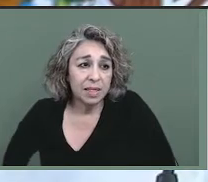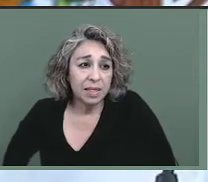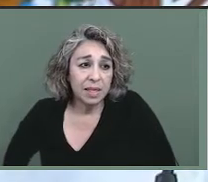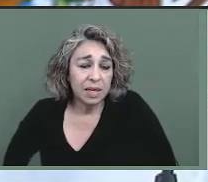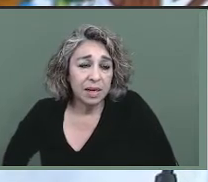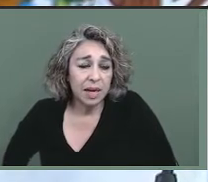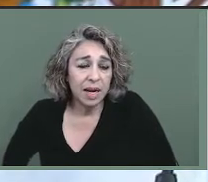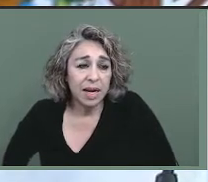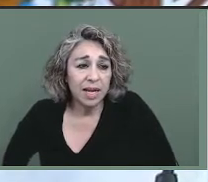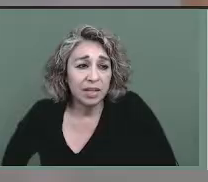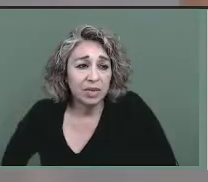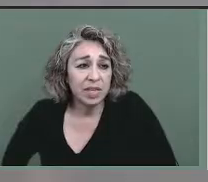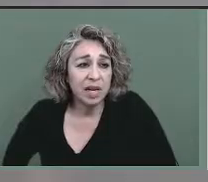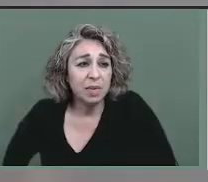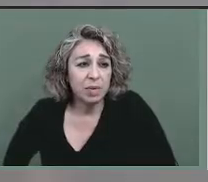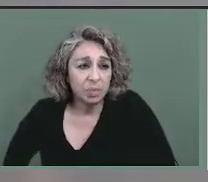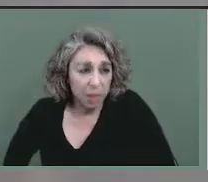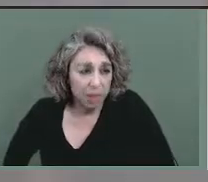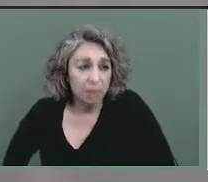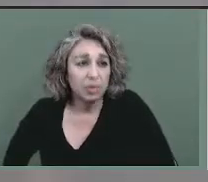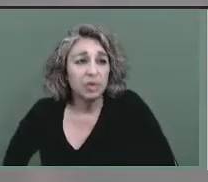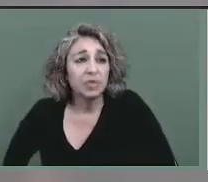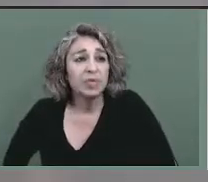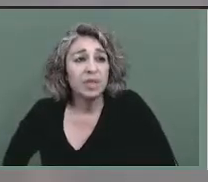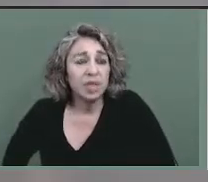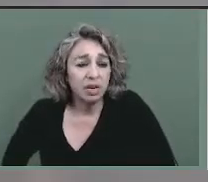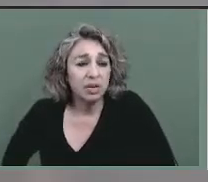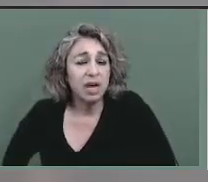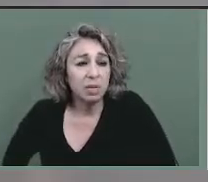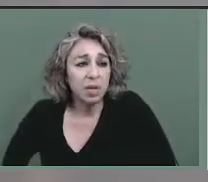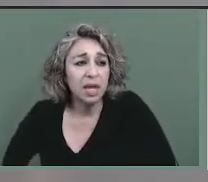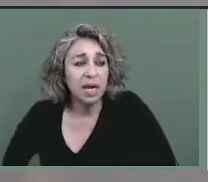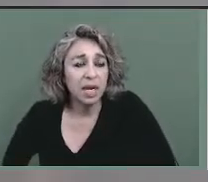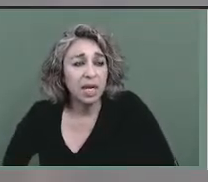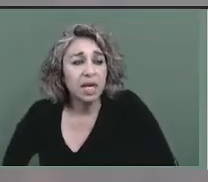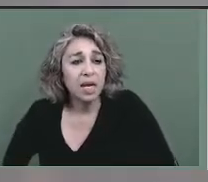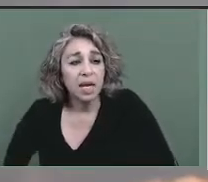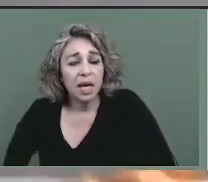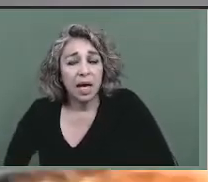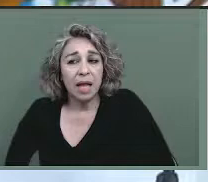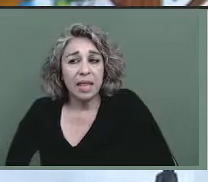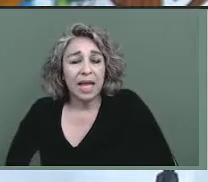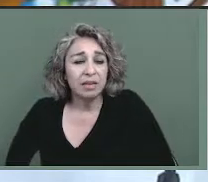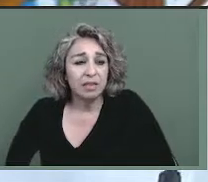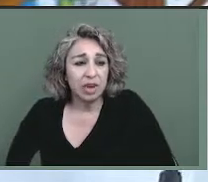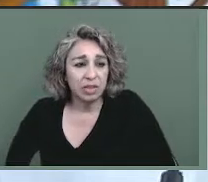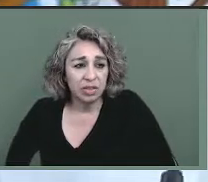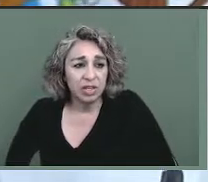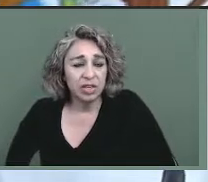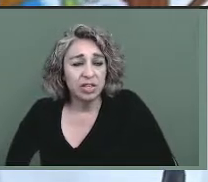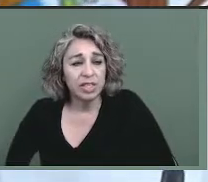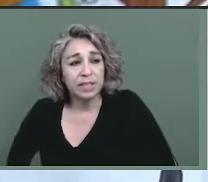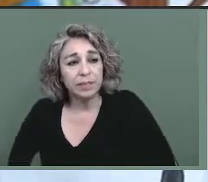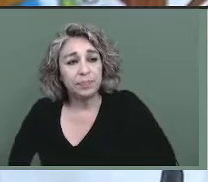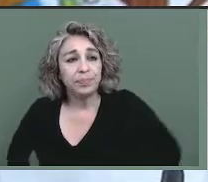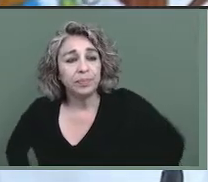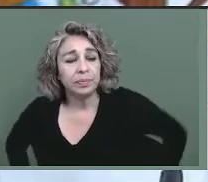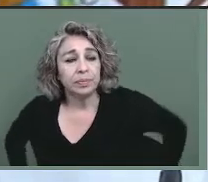Perez Alejandro is going to be responsible that there not be any lack of doctors and